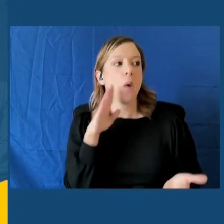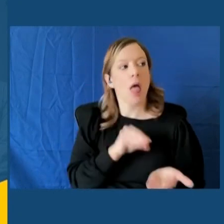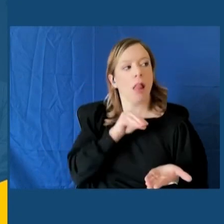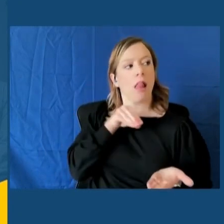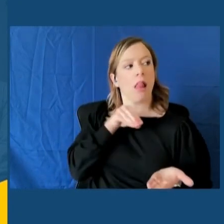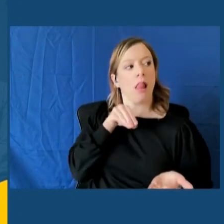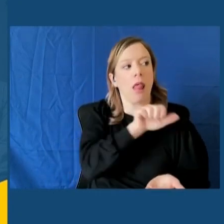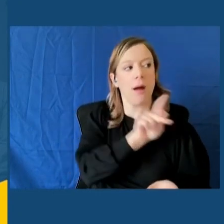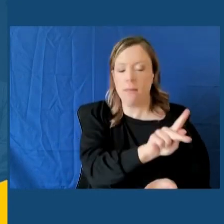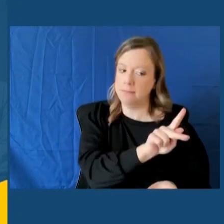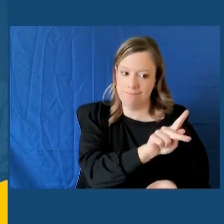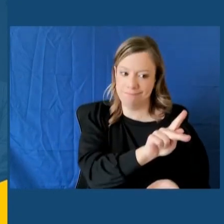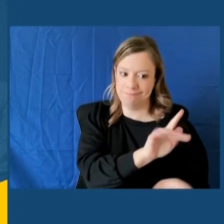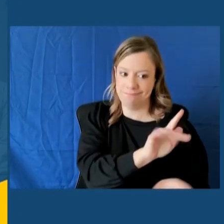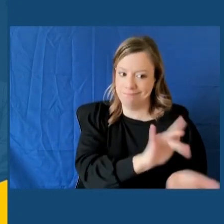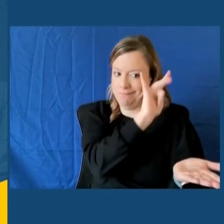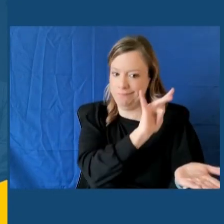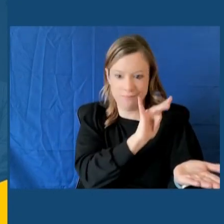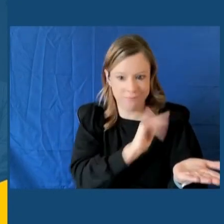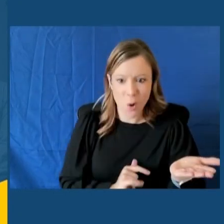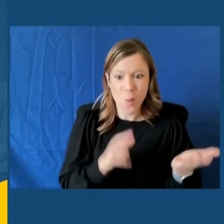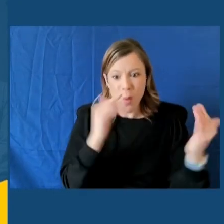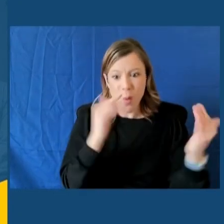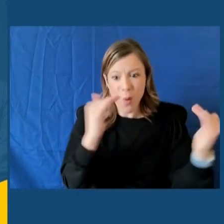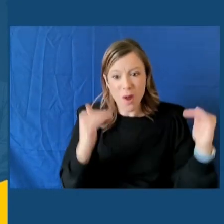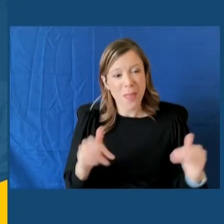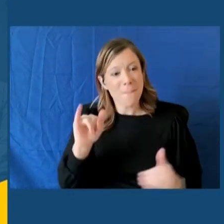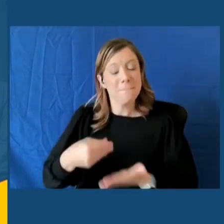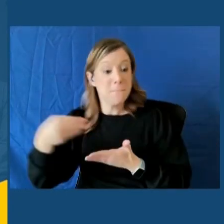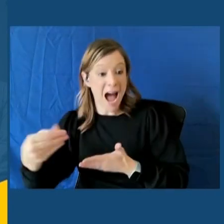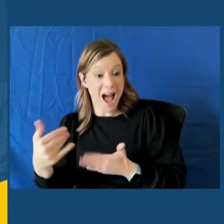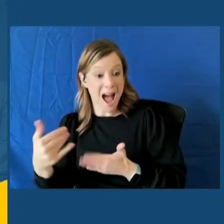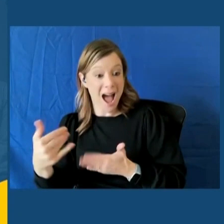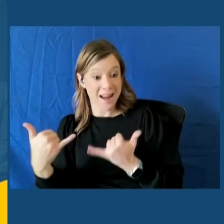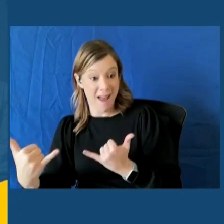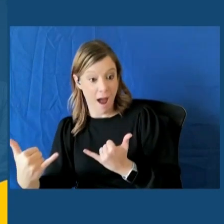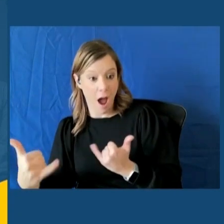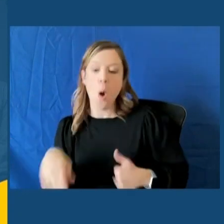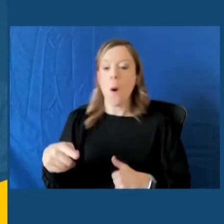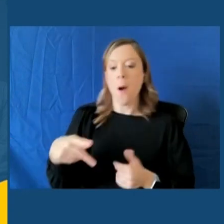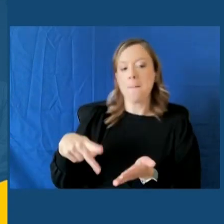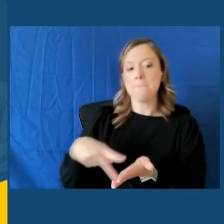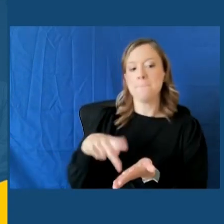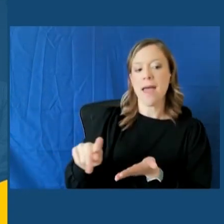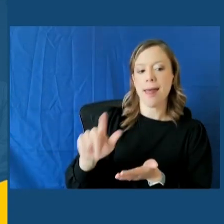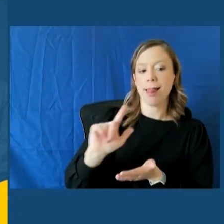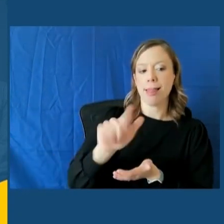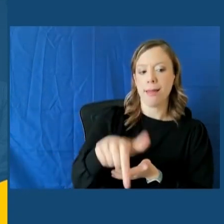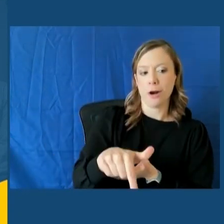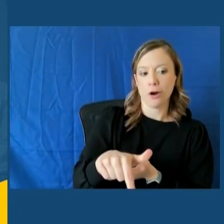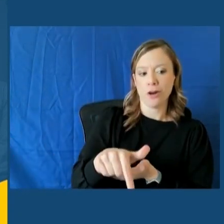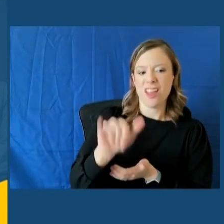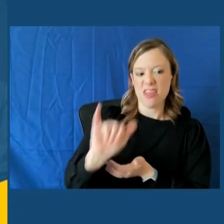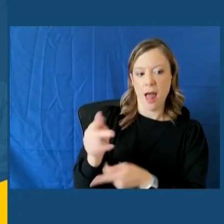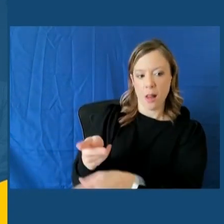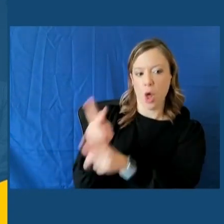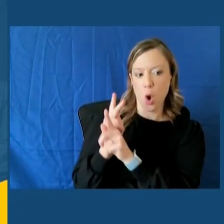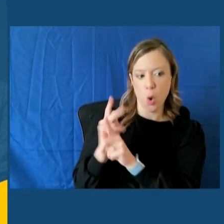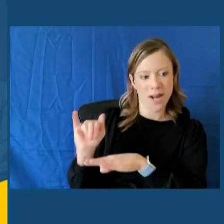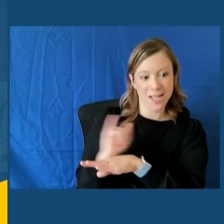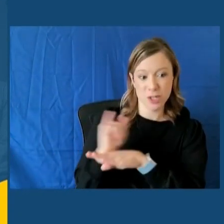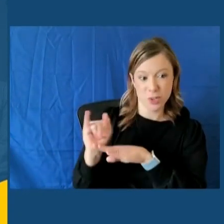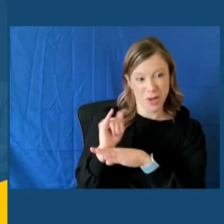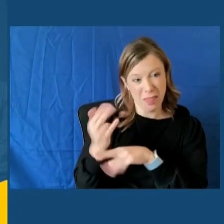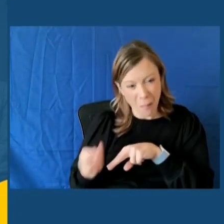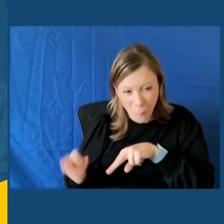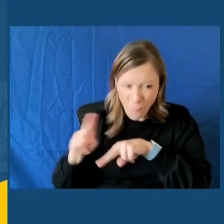into spending beyond their means. And we're taking on medical debt and dramatically increasing